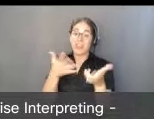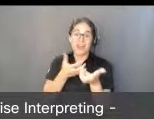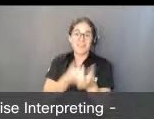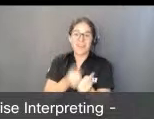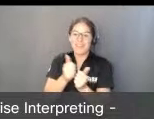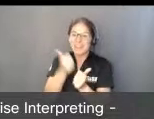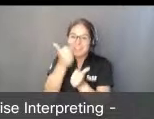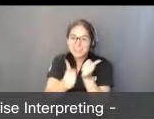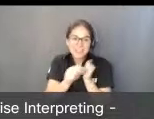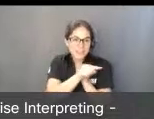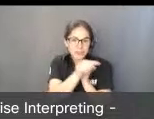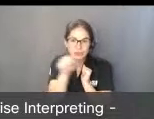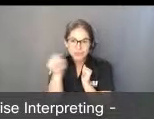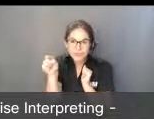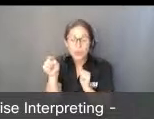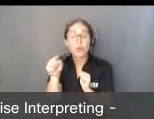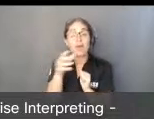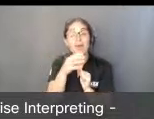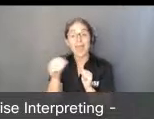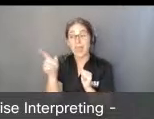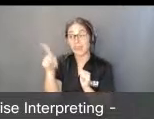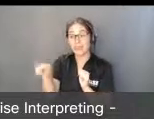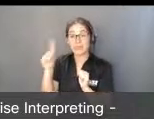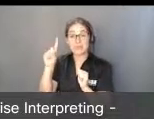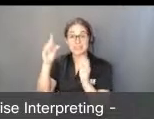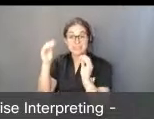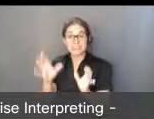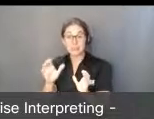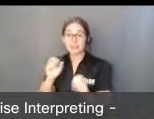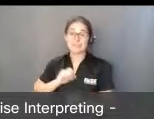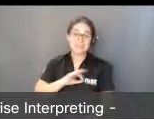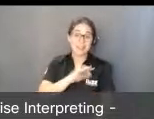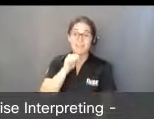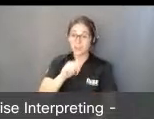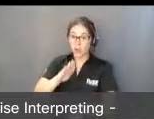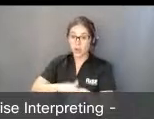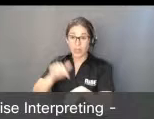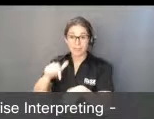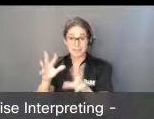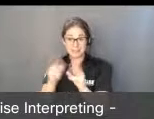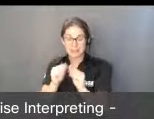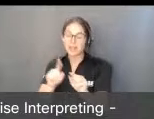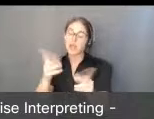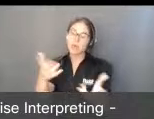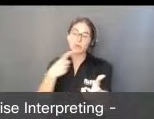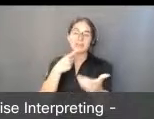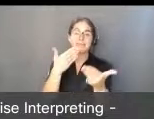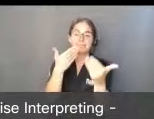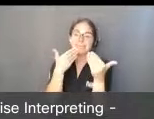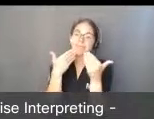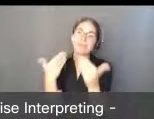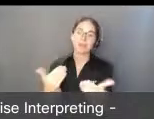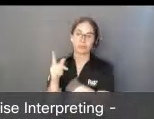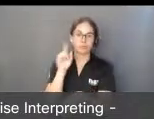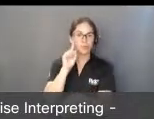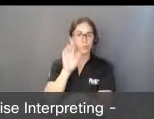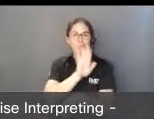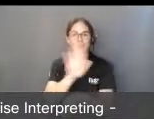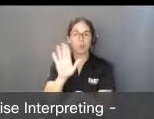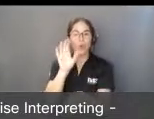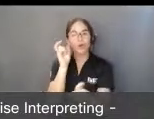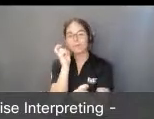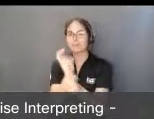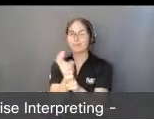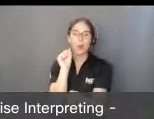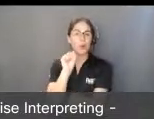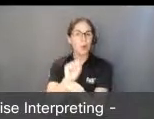you, and those who are not listening as well. So I just want to say thank you for the hard work, and we're